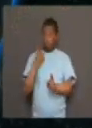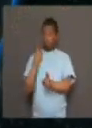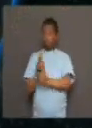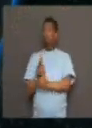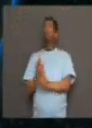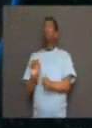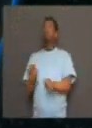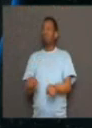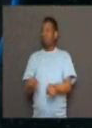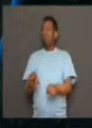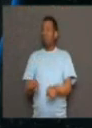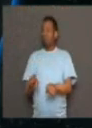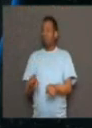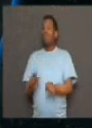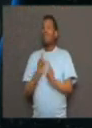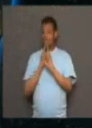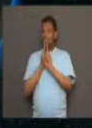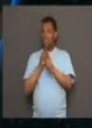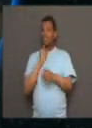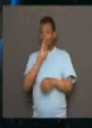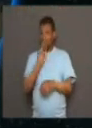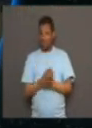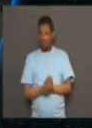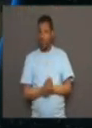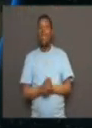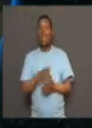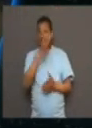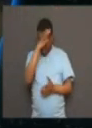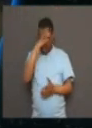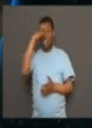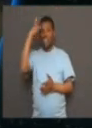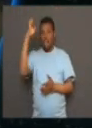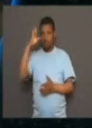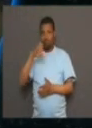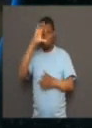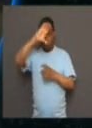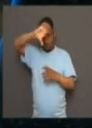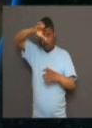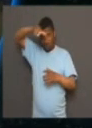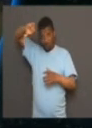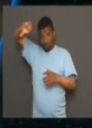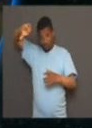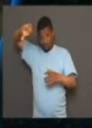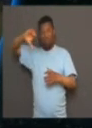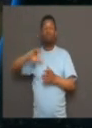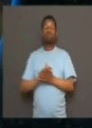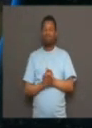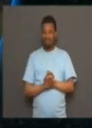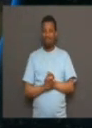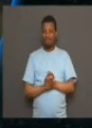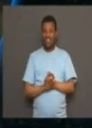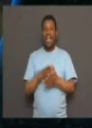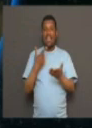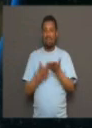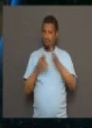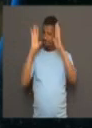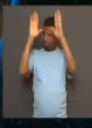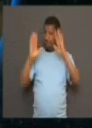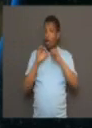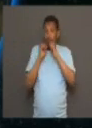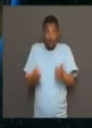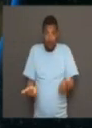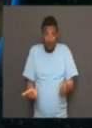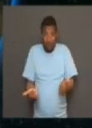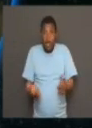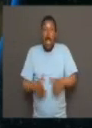Correct. The answer is Asia. It is not too surprising that